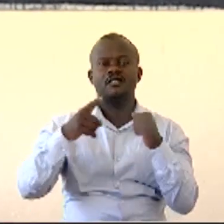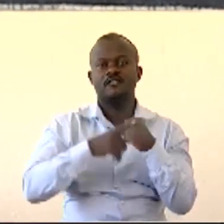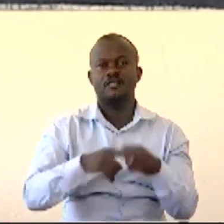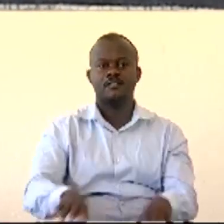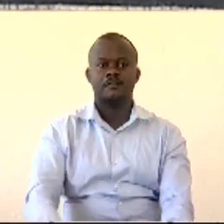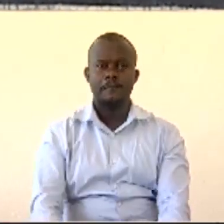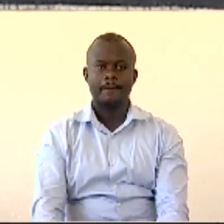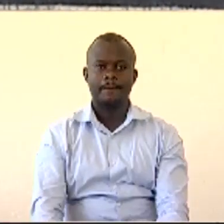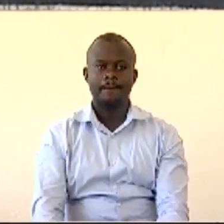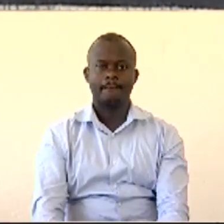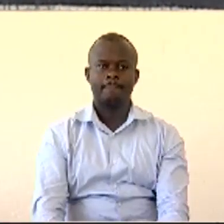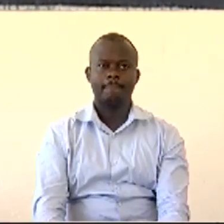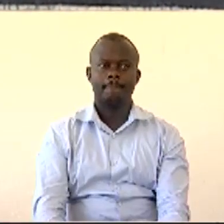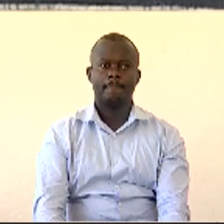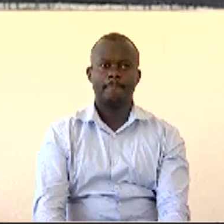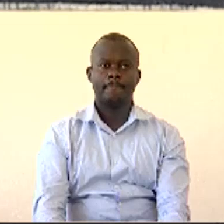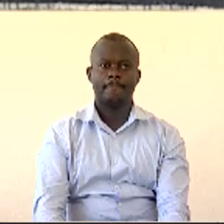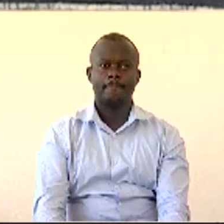+6.